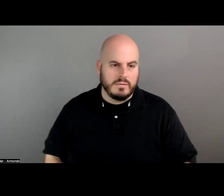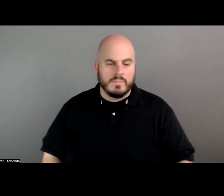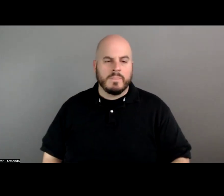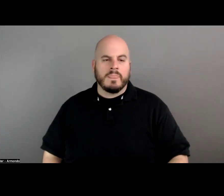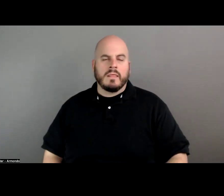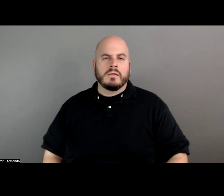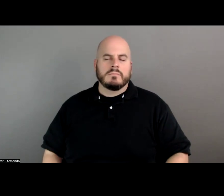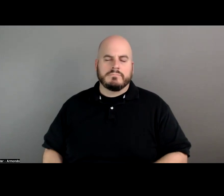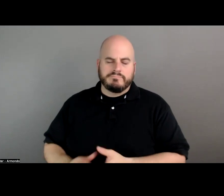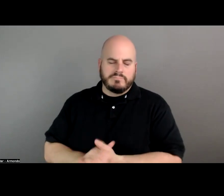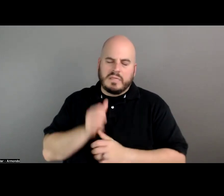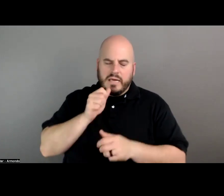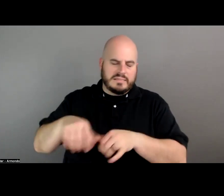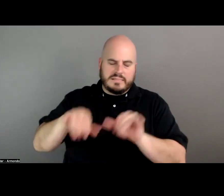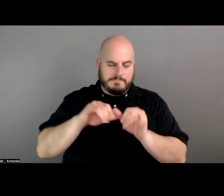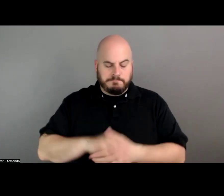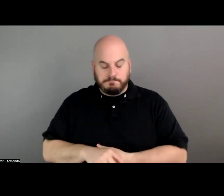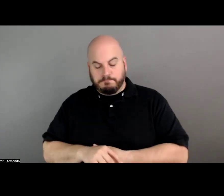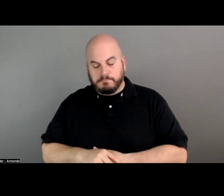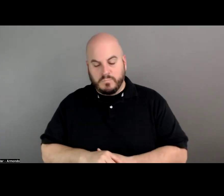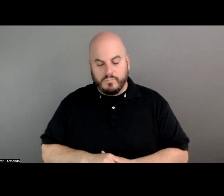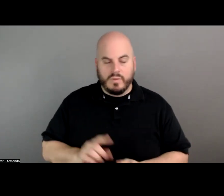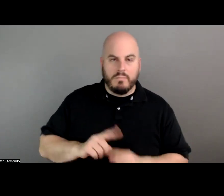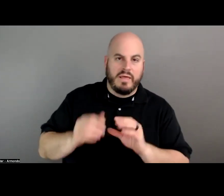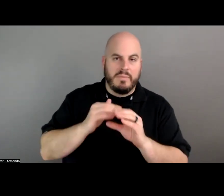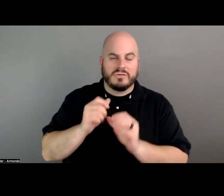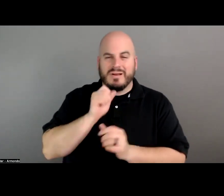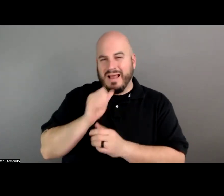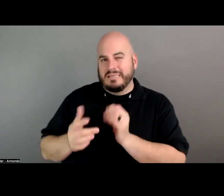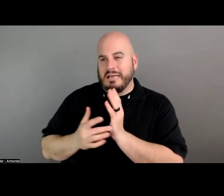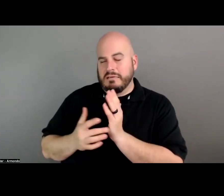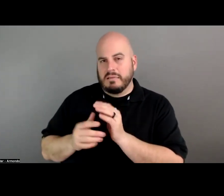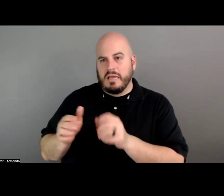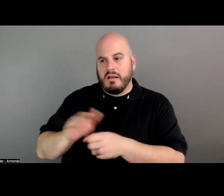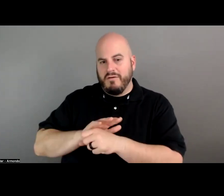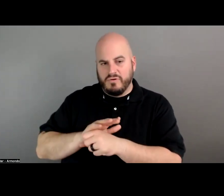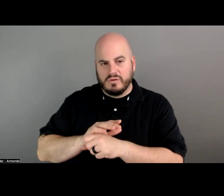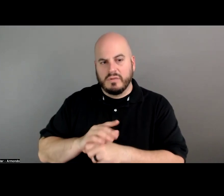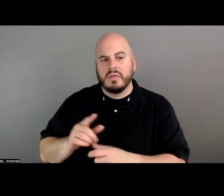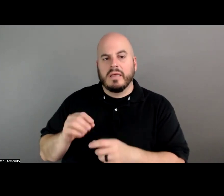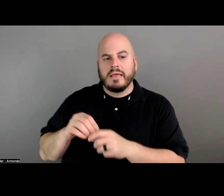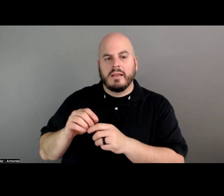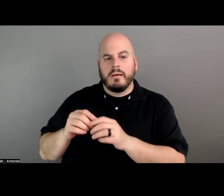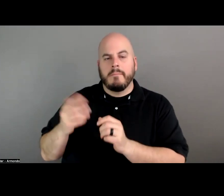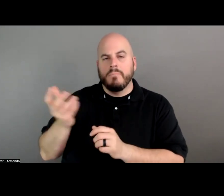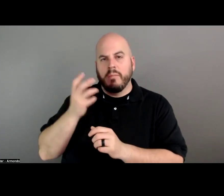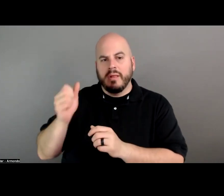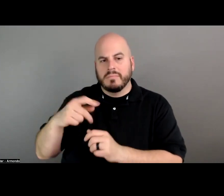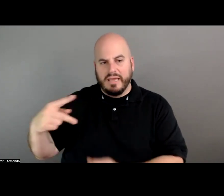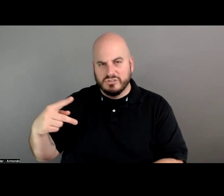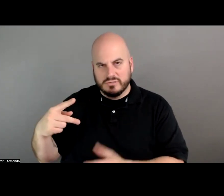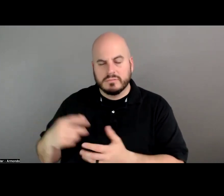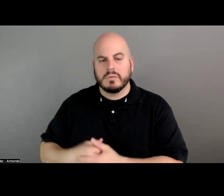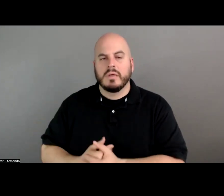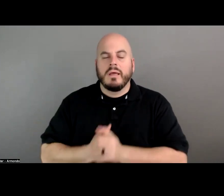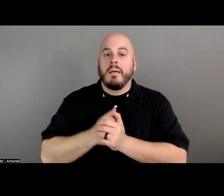itself. But the emails aren't technically covered because it's website and mobile application. Here's the problem though. A